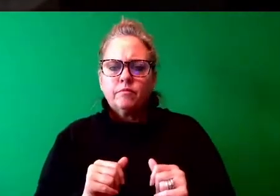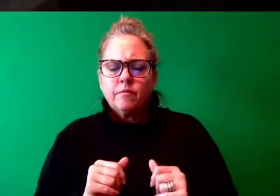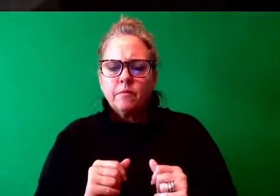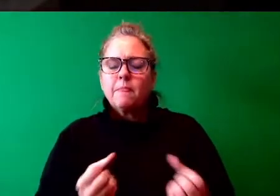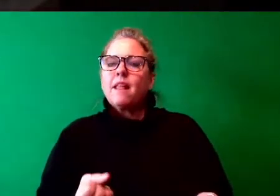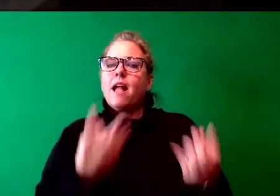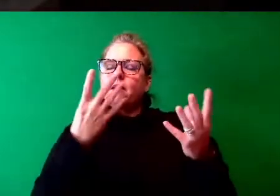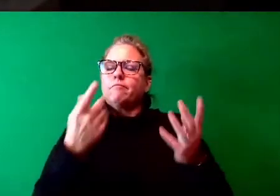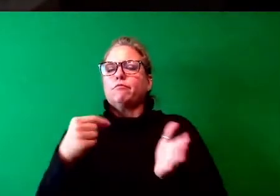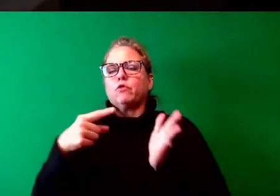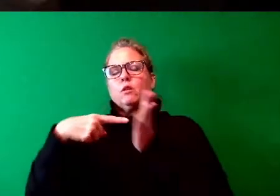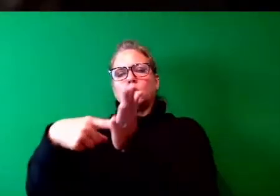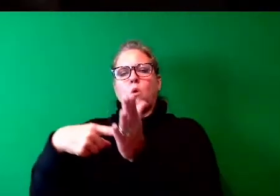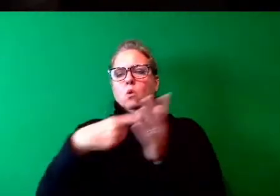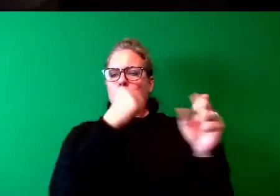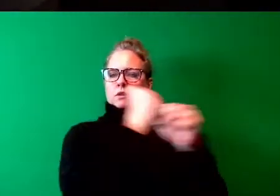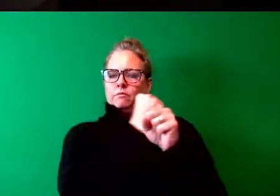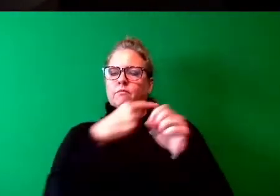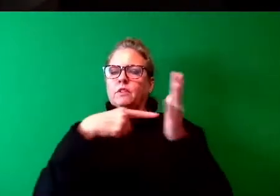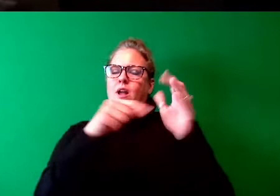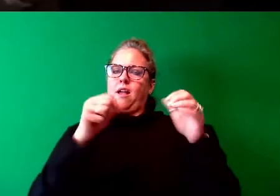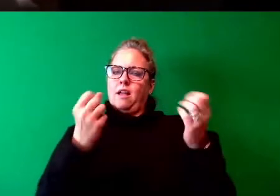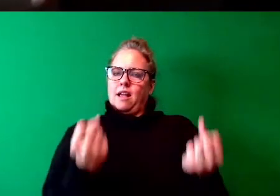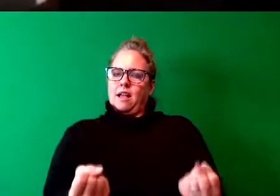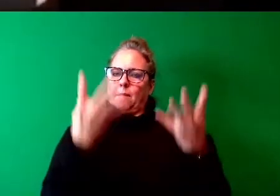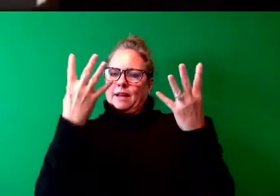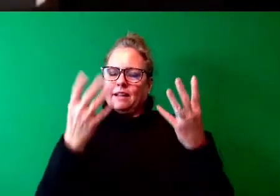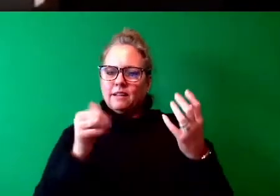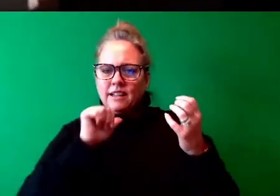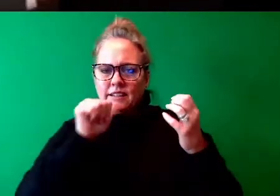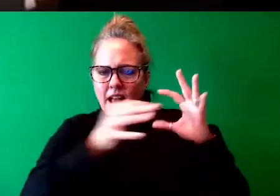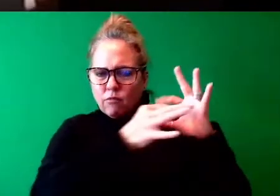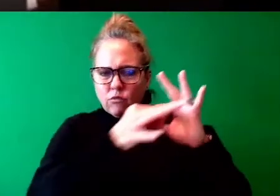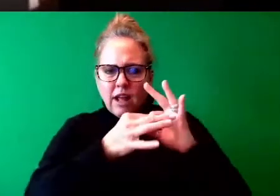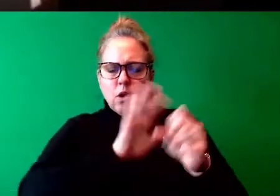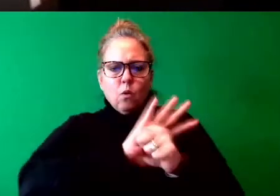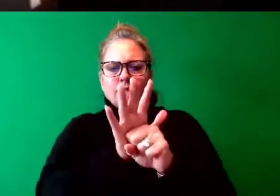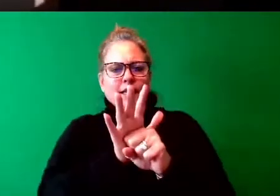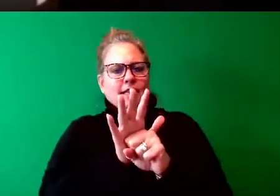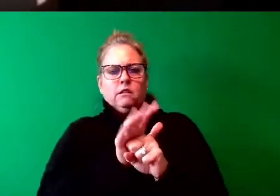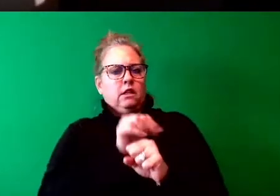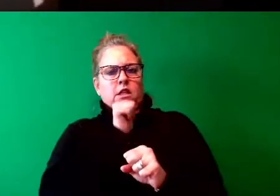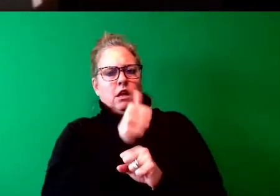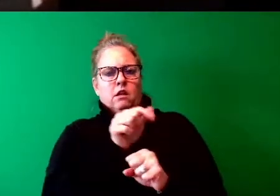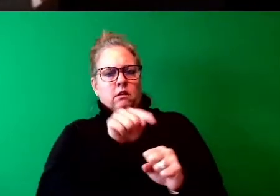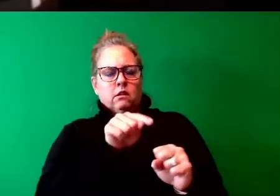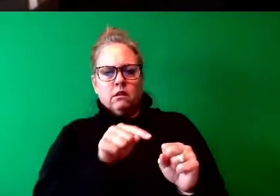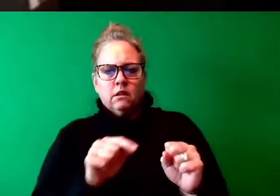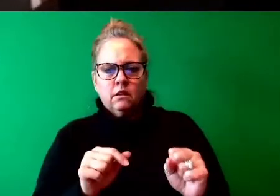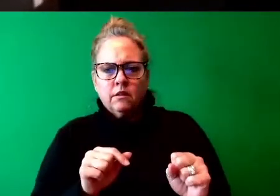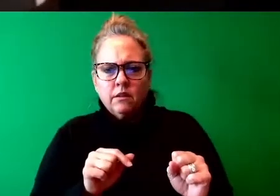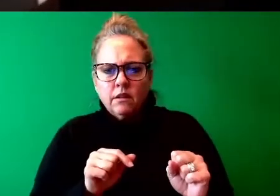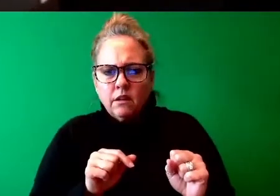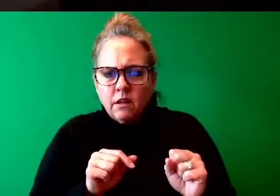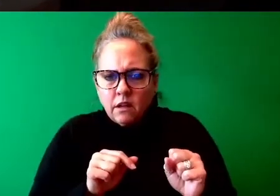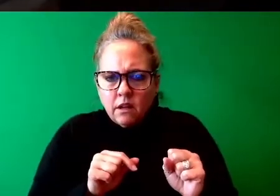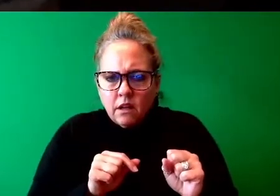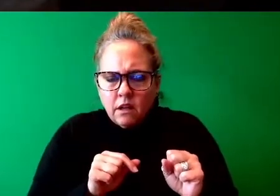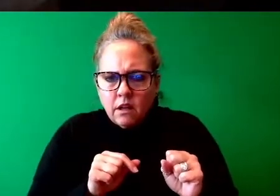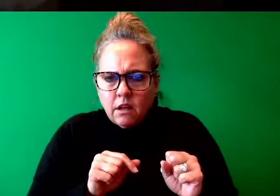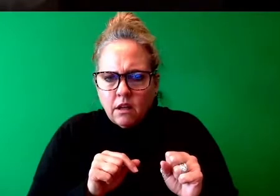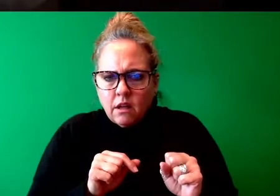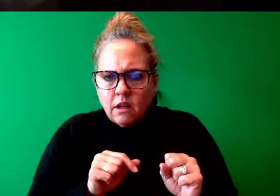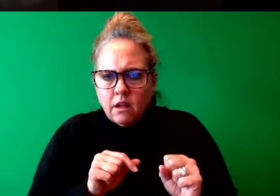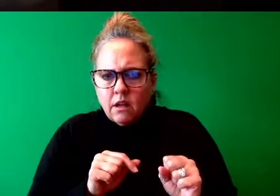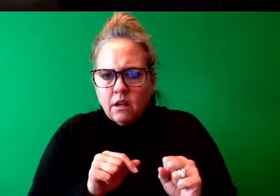load, and some of it is COVID hospitalizations. They're dealing with other respiratory diseases, but we do want to mention that recently the hospitalizations among